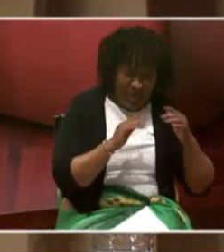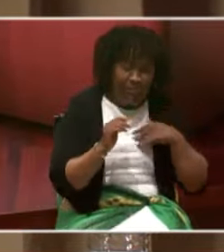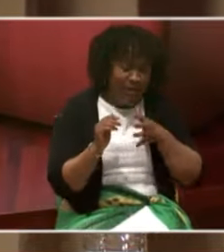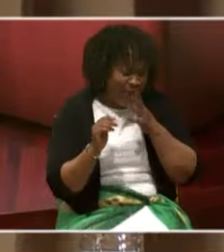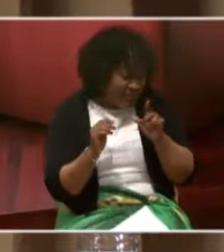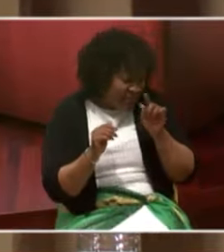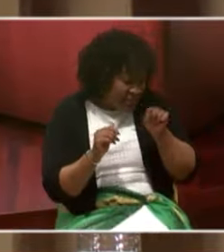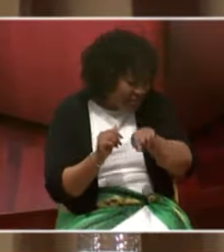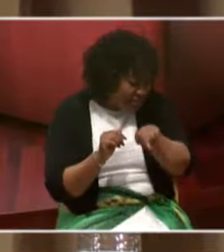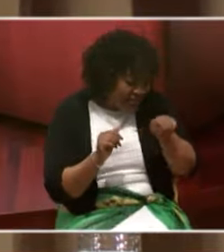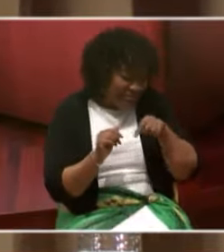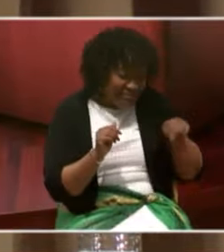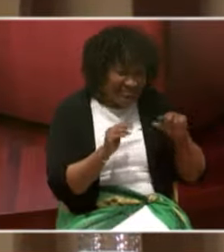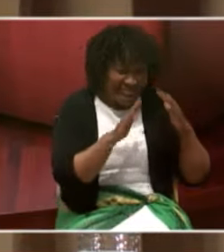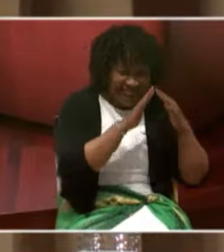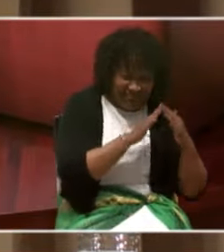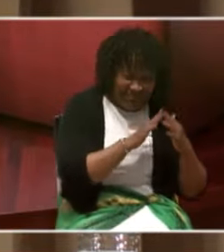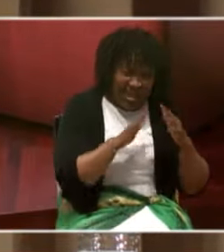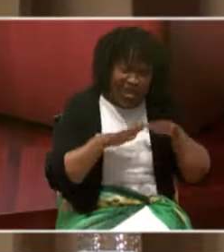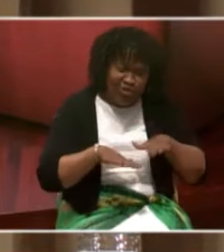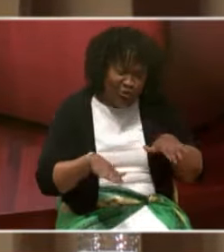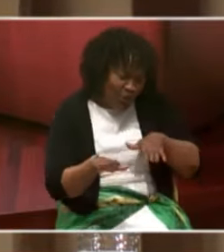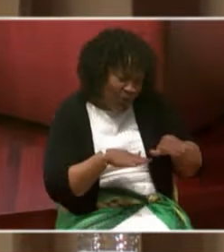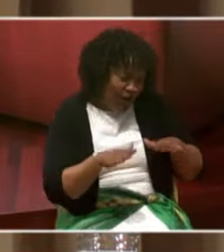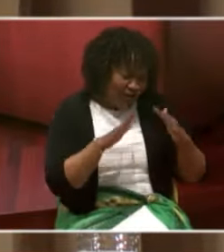bridge, the Edmund Pettus Bridge.